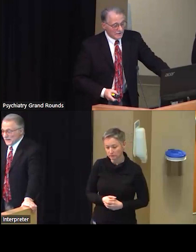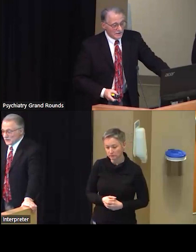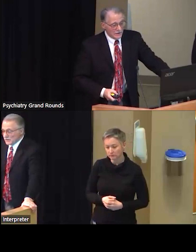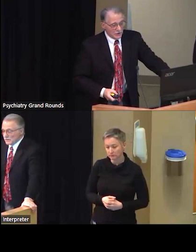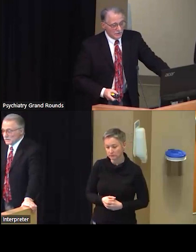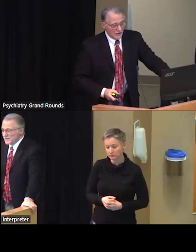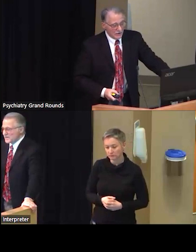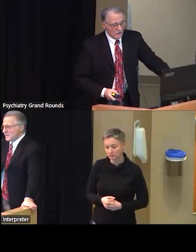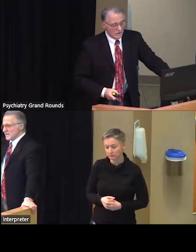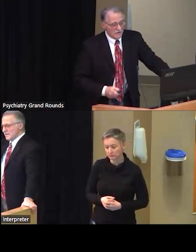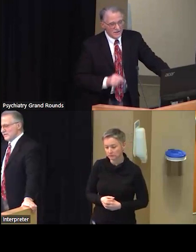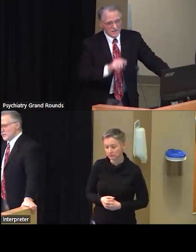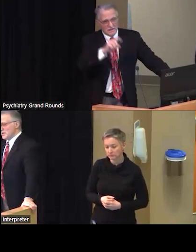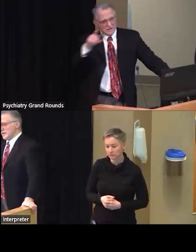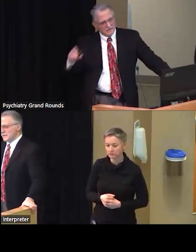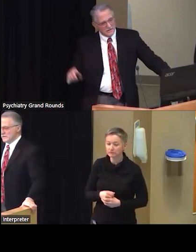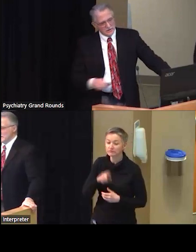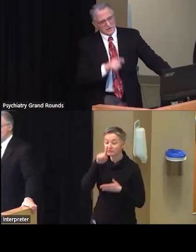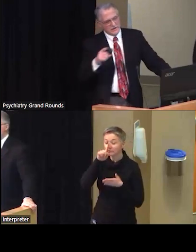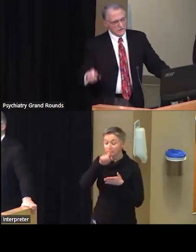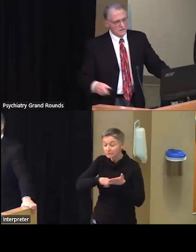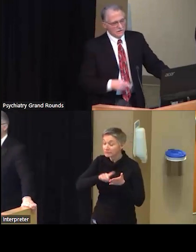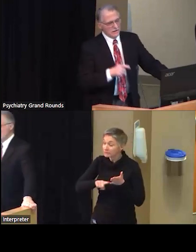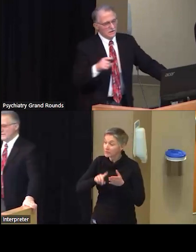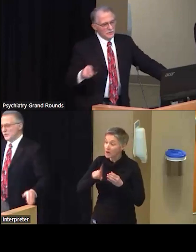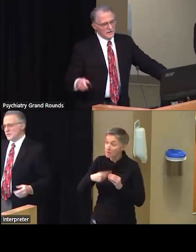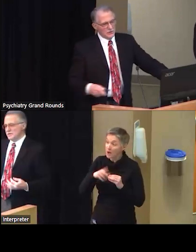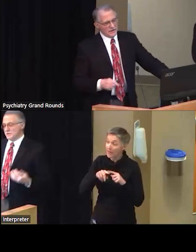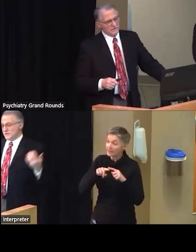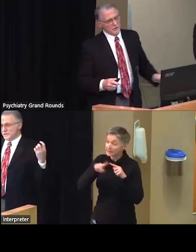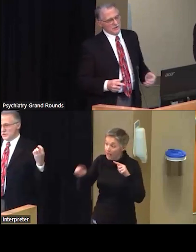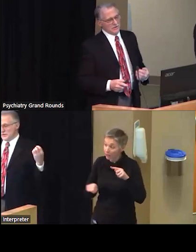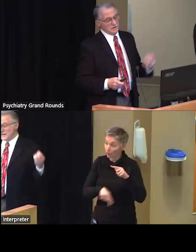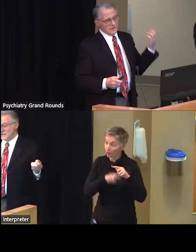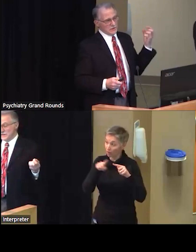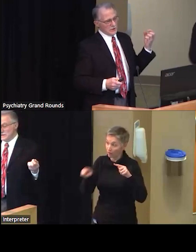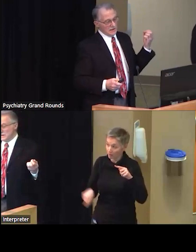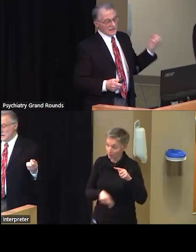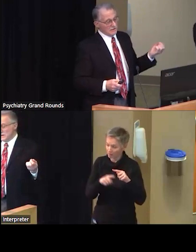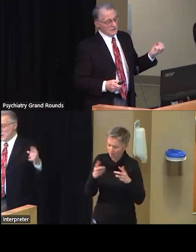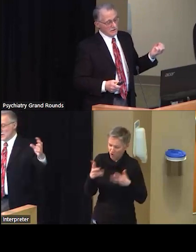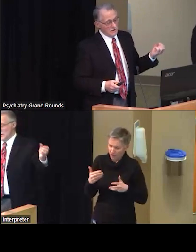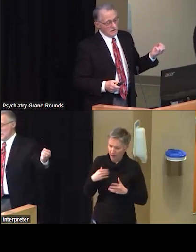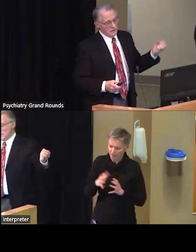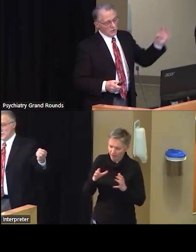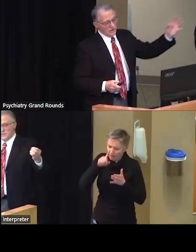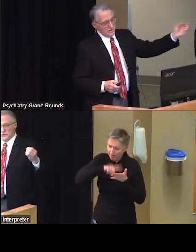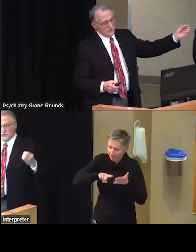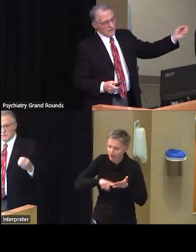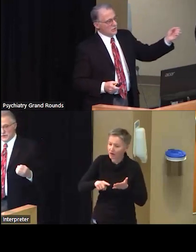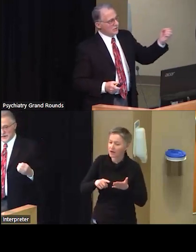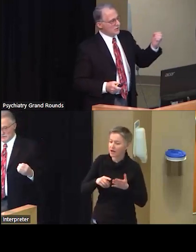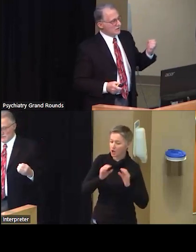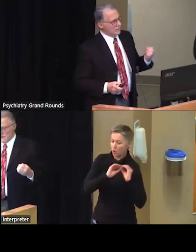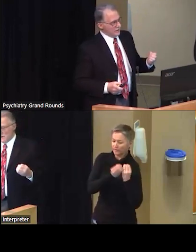So looking at the literature about this vicious cycle of perpetuating forces, there's literature, lots of it,